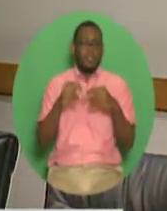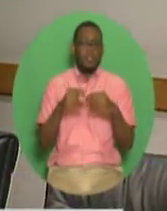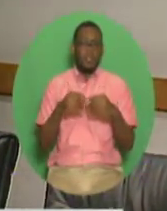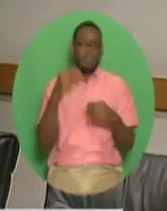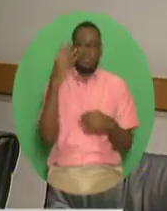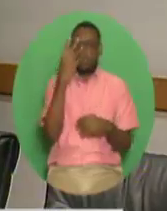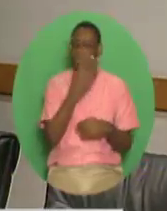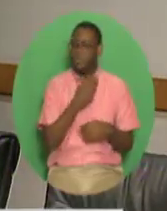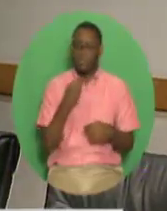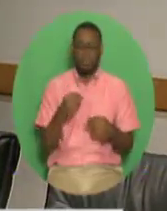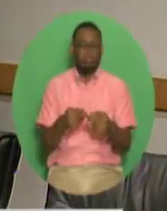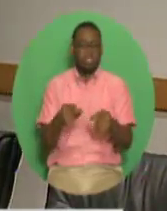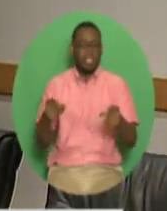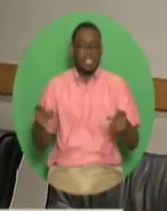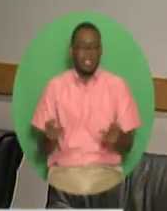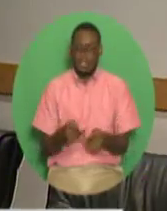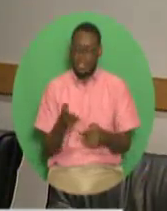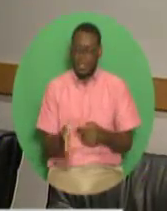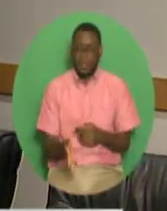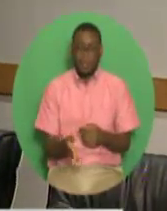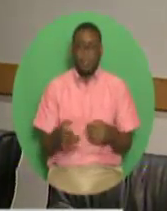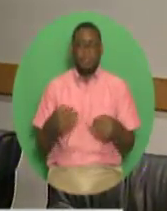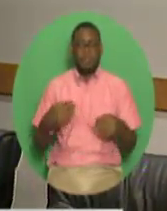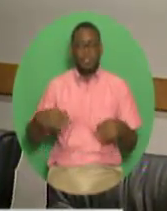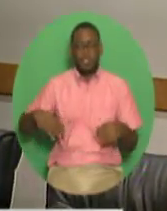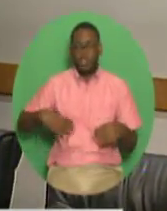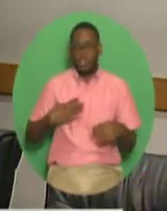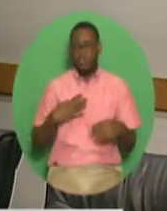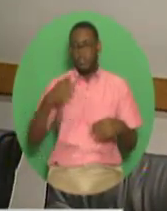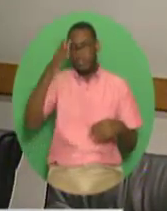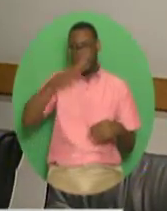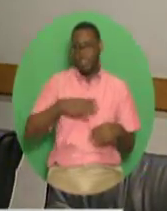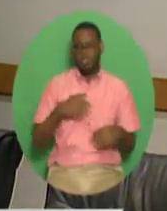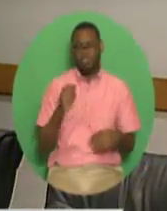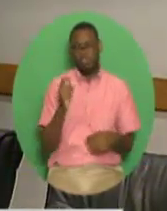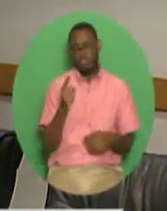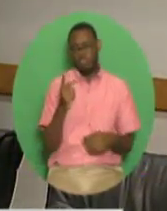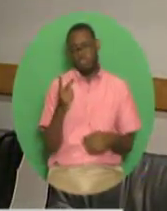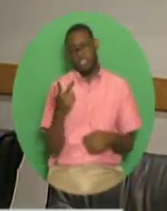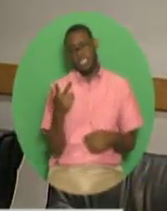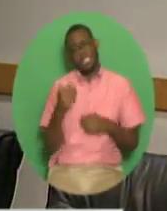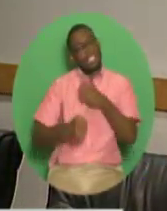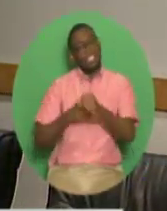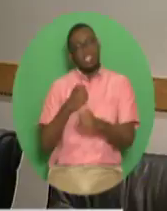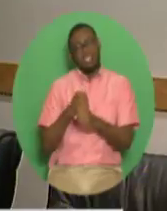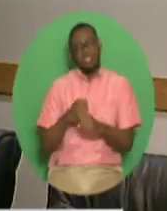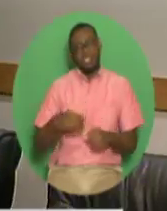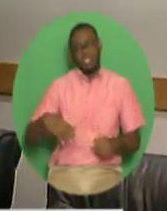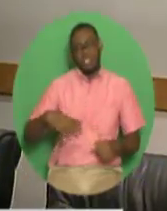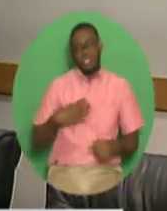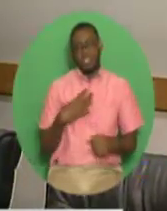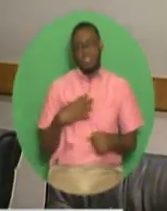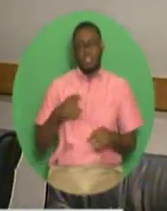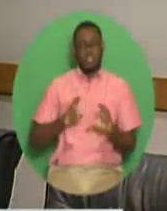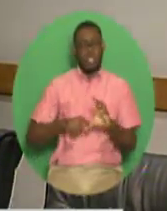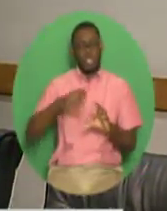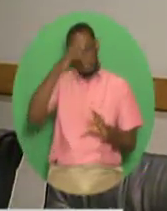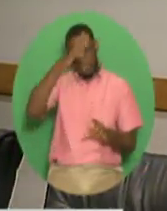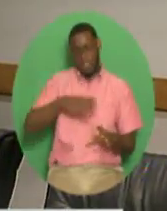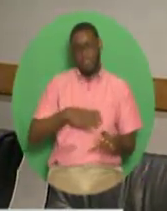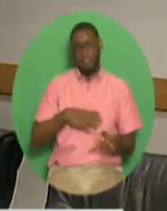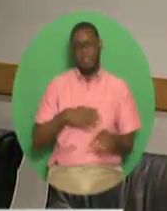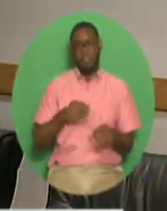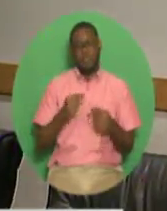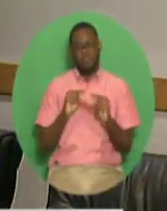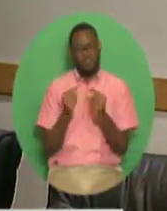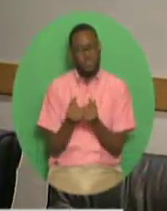was the chairman of the Diego Martin Regional Corporation 2-3 years ago, one of your ministers of sport, you all had so many, I think it was number 3 or